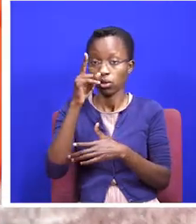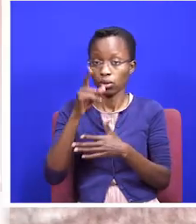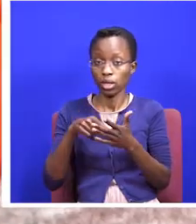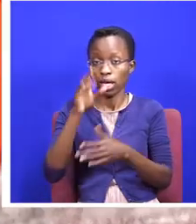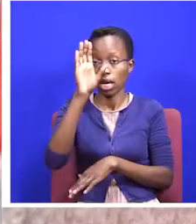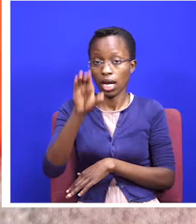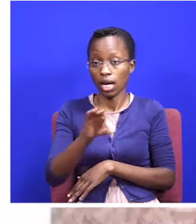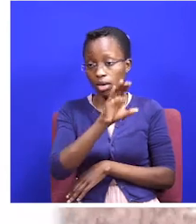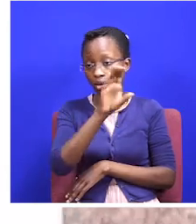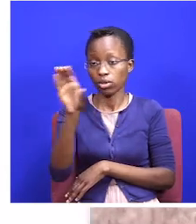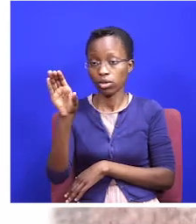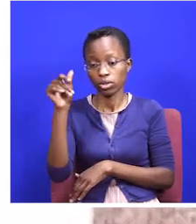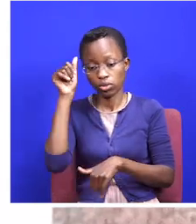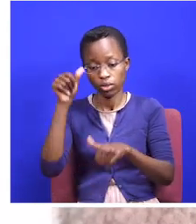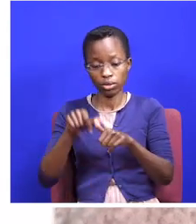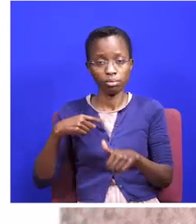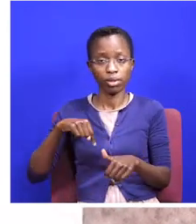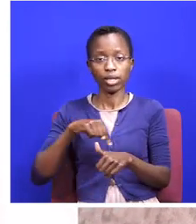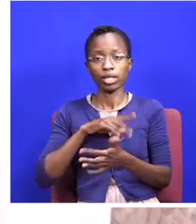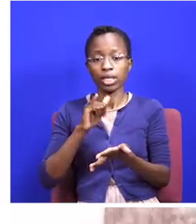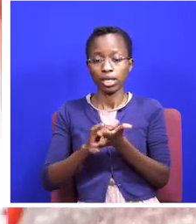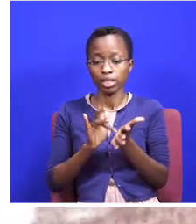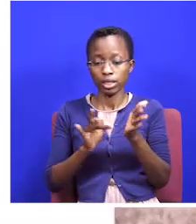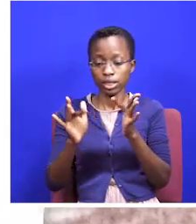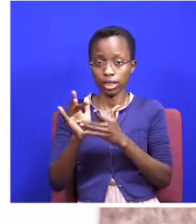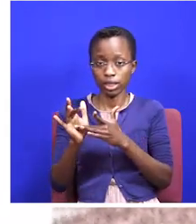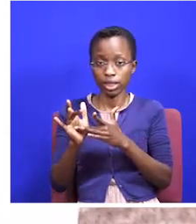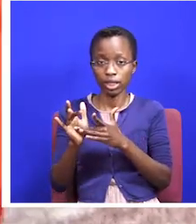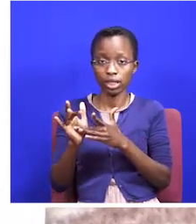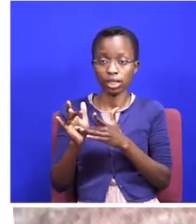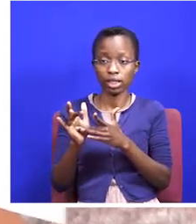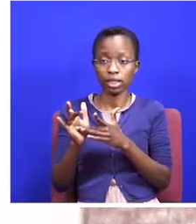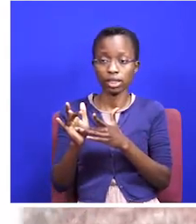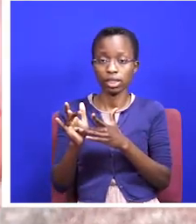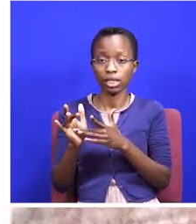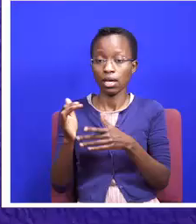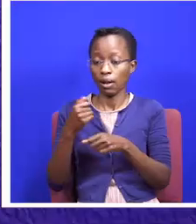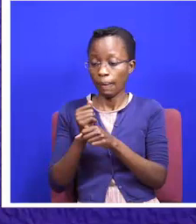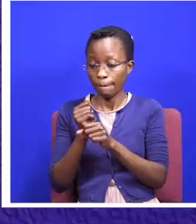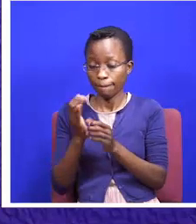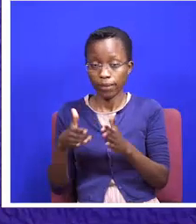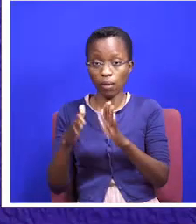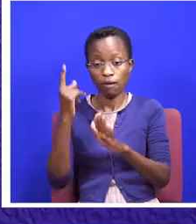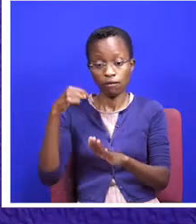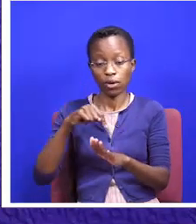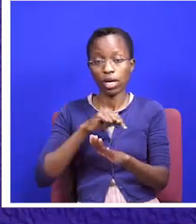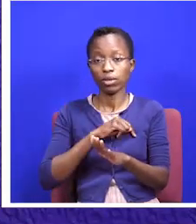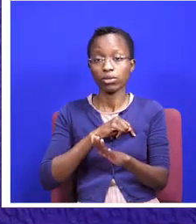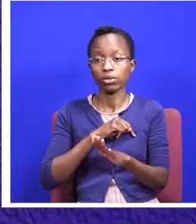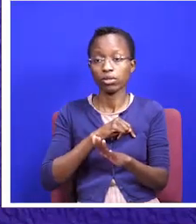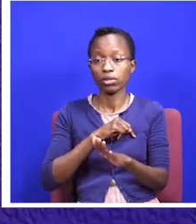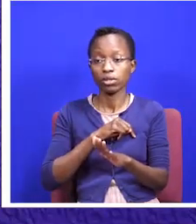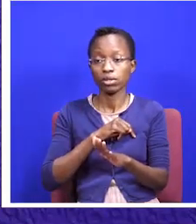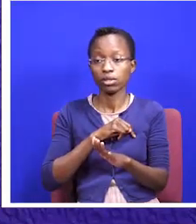cross. The cross to remind us that Jesus is the one who made the way for us to